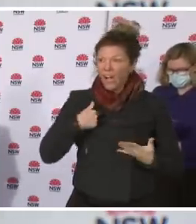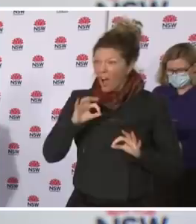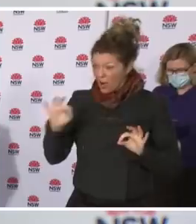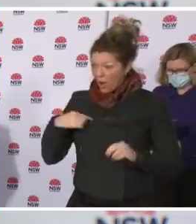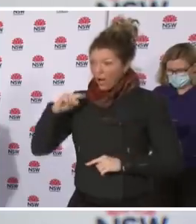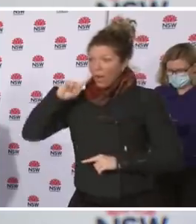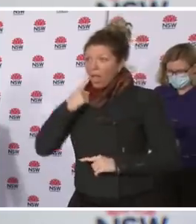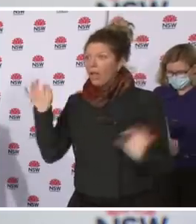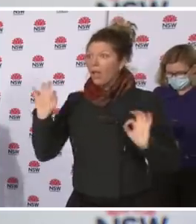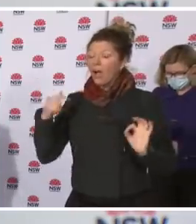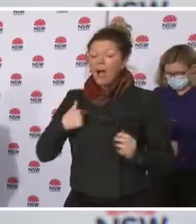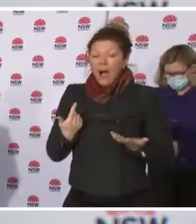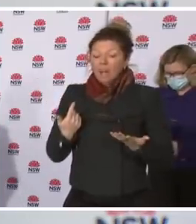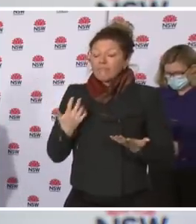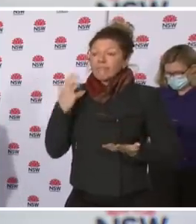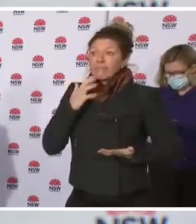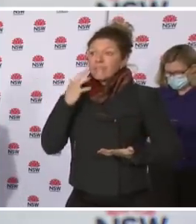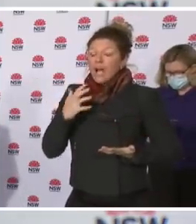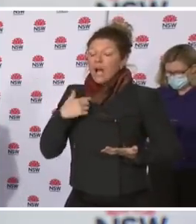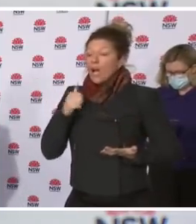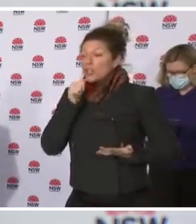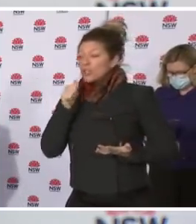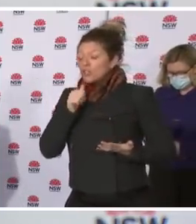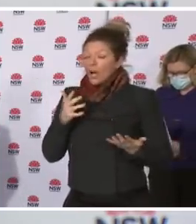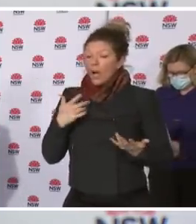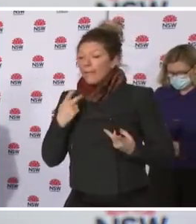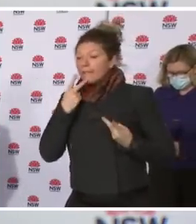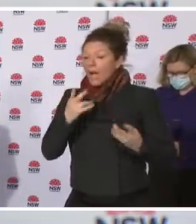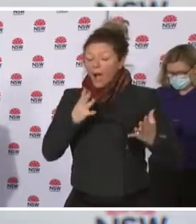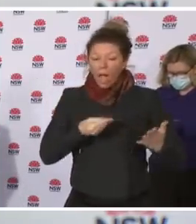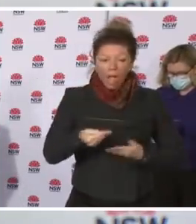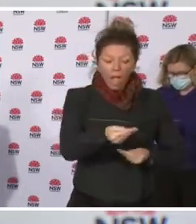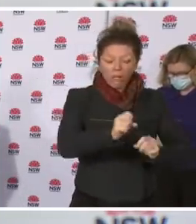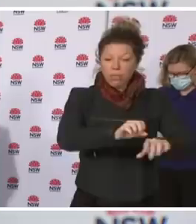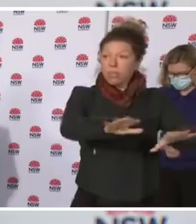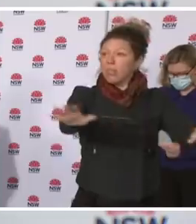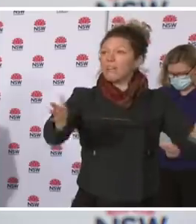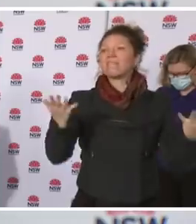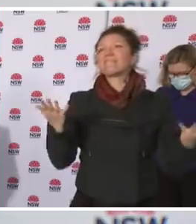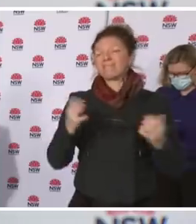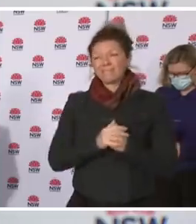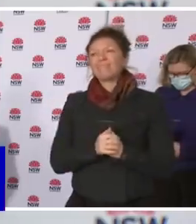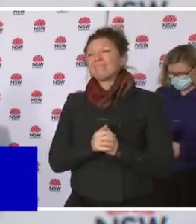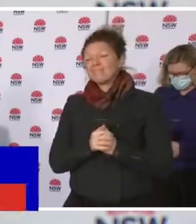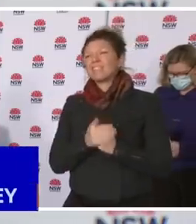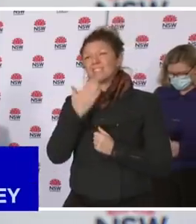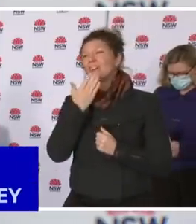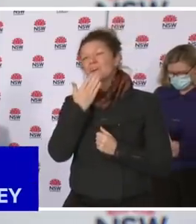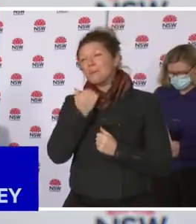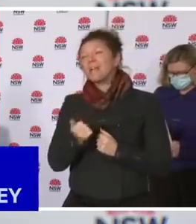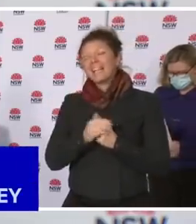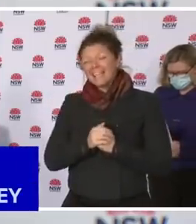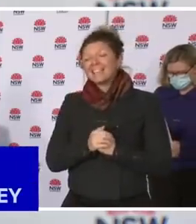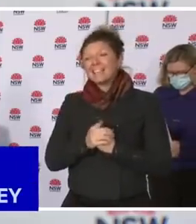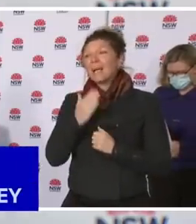by mistake, unfortunately, spread the virus. And we really want to see that stop. And I don't want to see families and individuals go through the